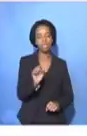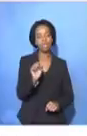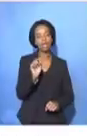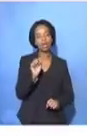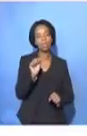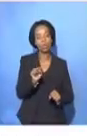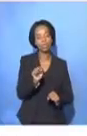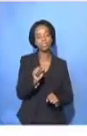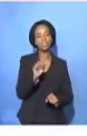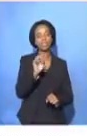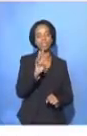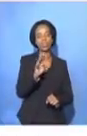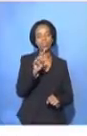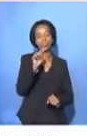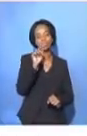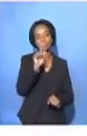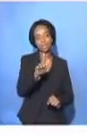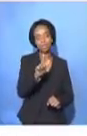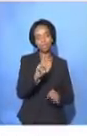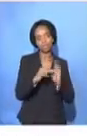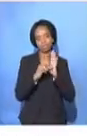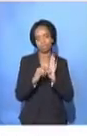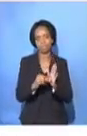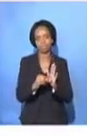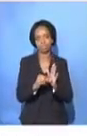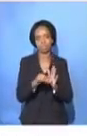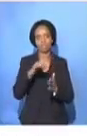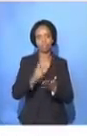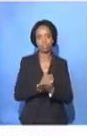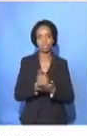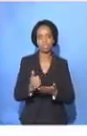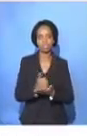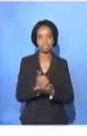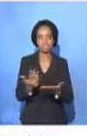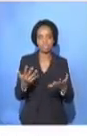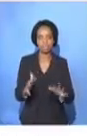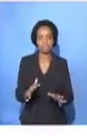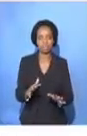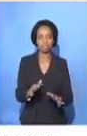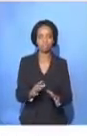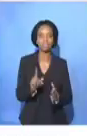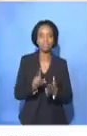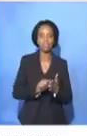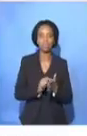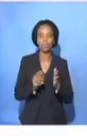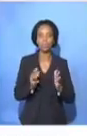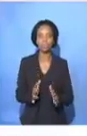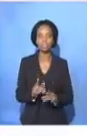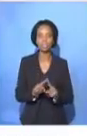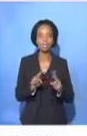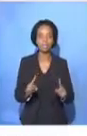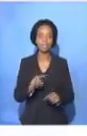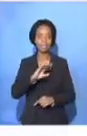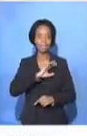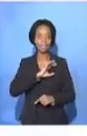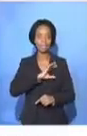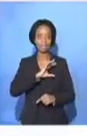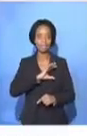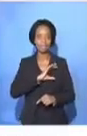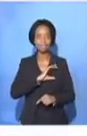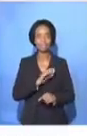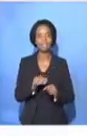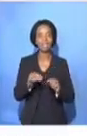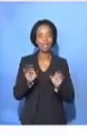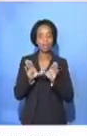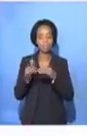14.7 million of the registered voters, they are far less than 50% of the candidates on the party